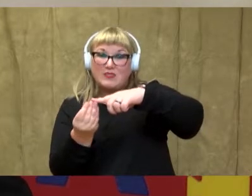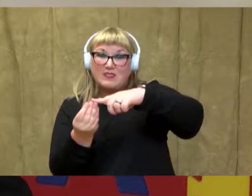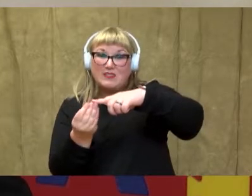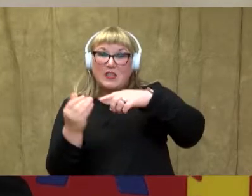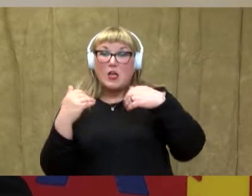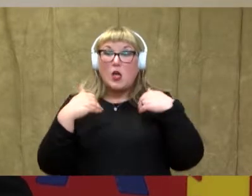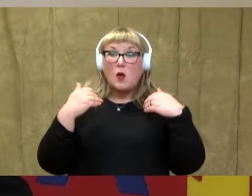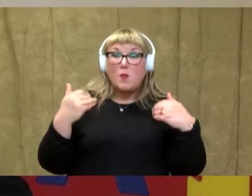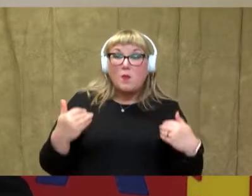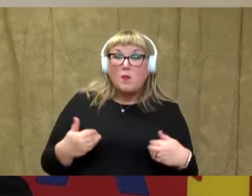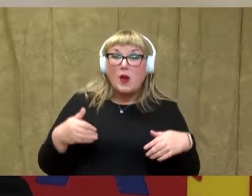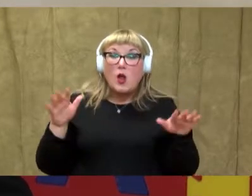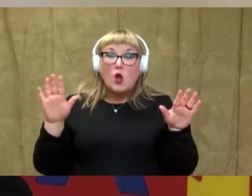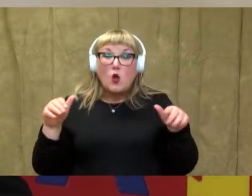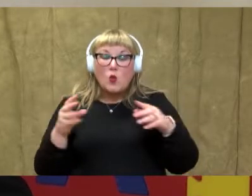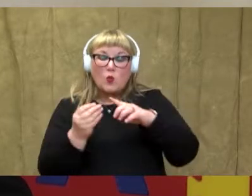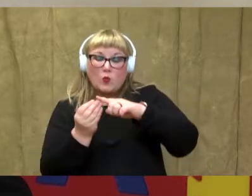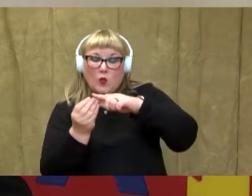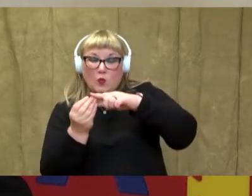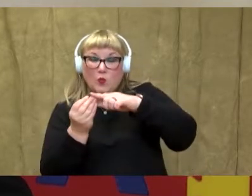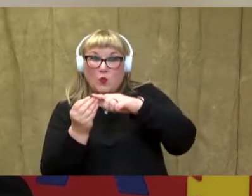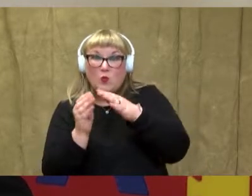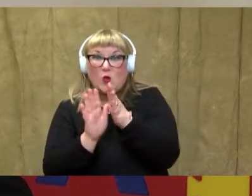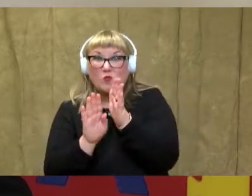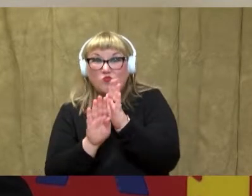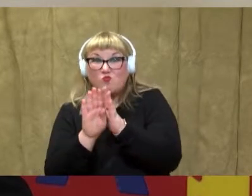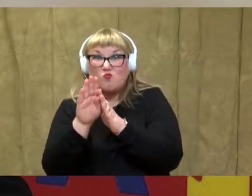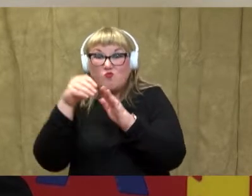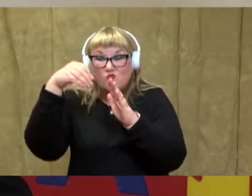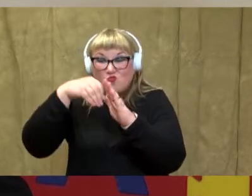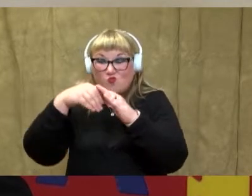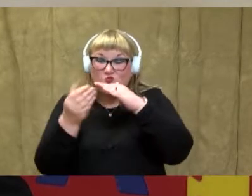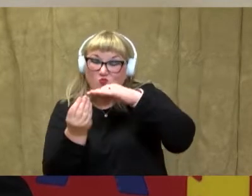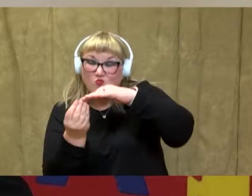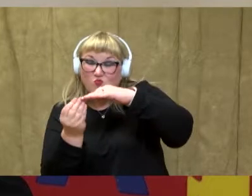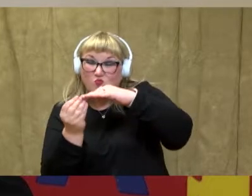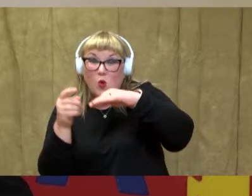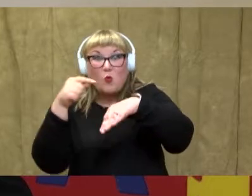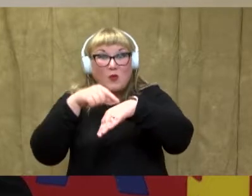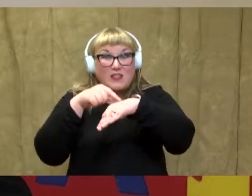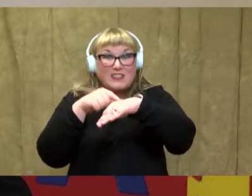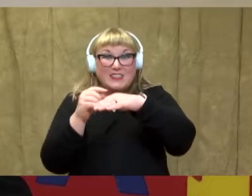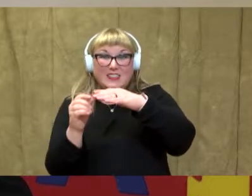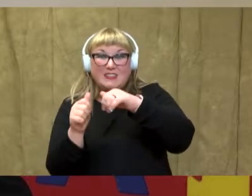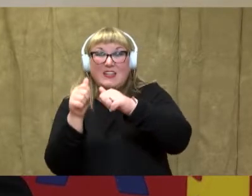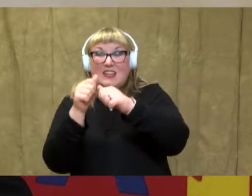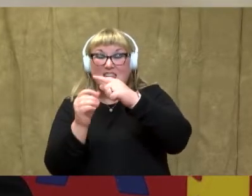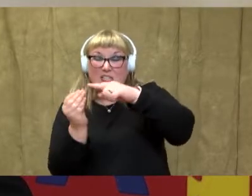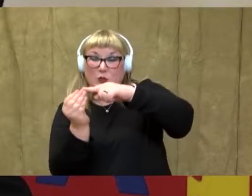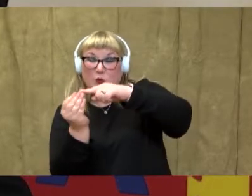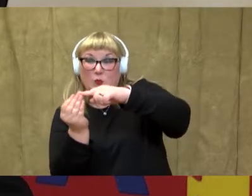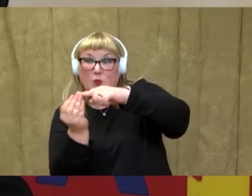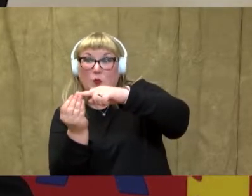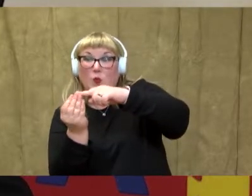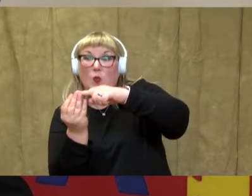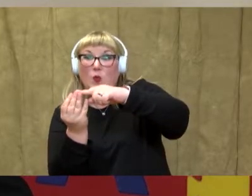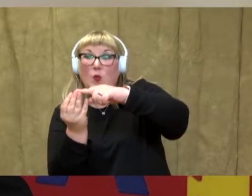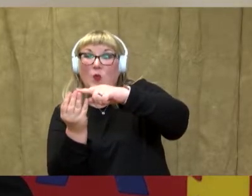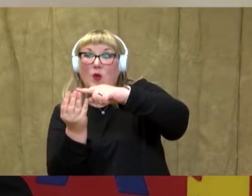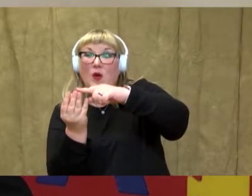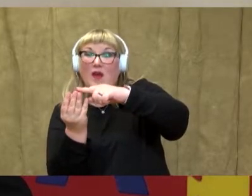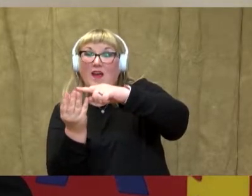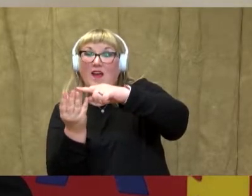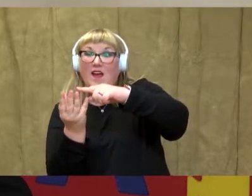Body and wings take shape within. When it is time, each case is torn.